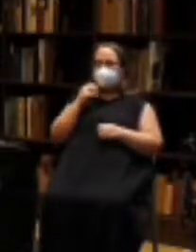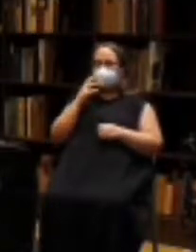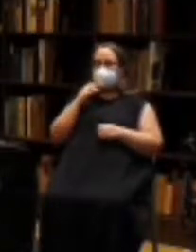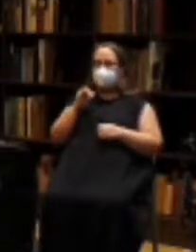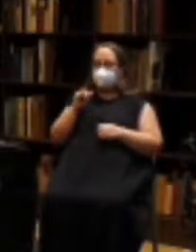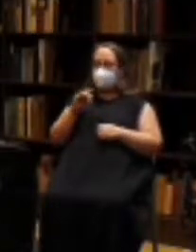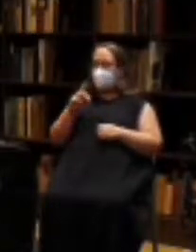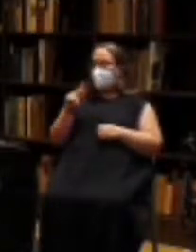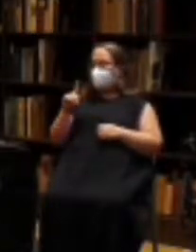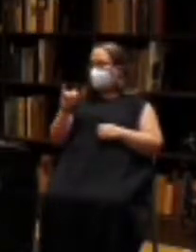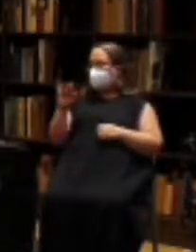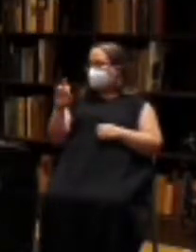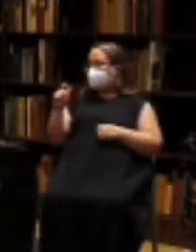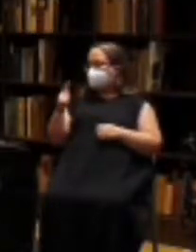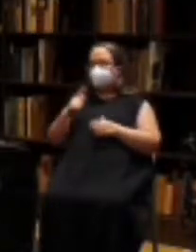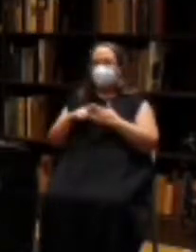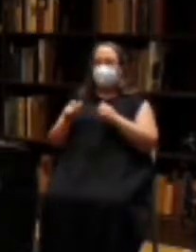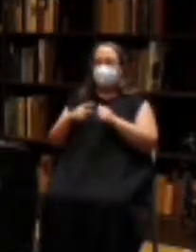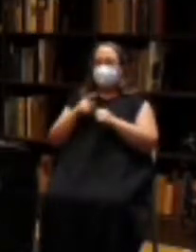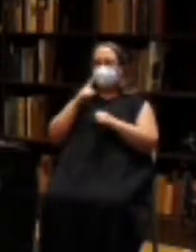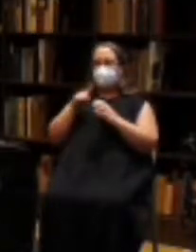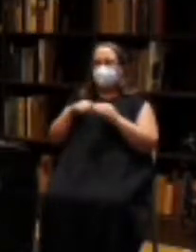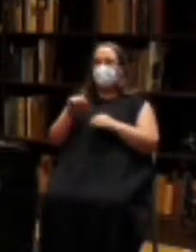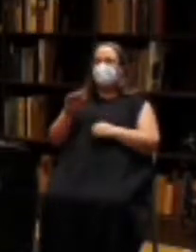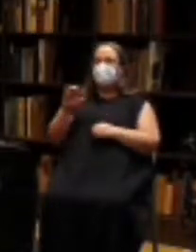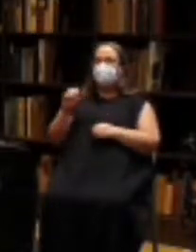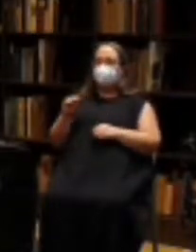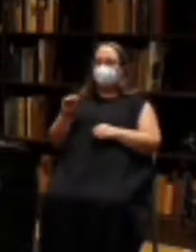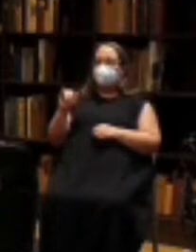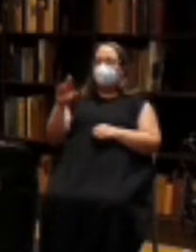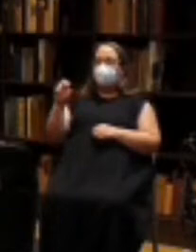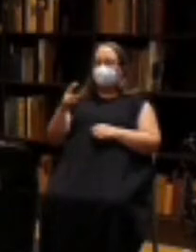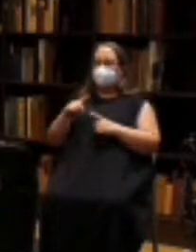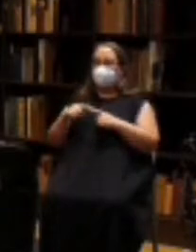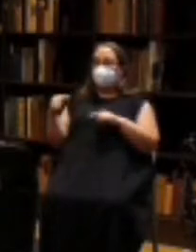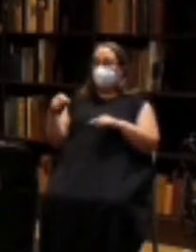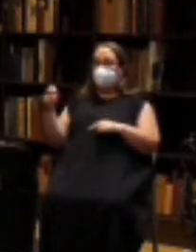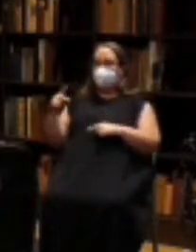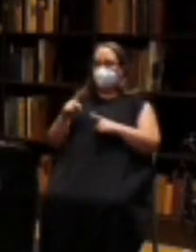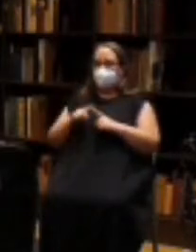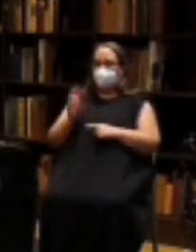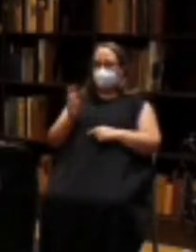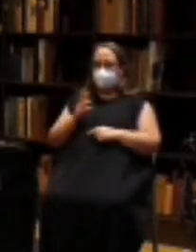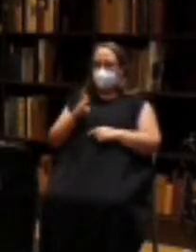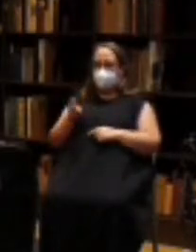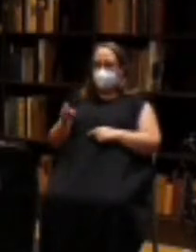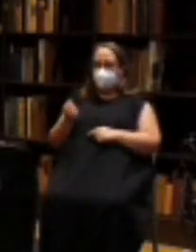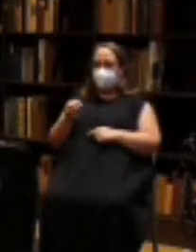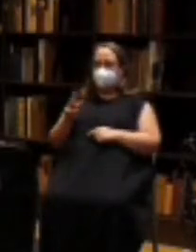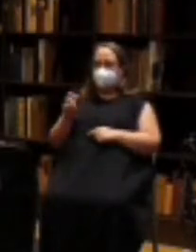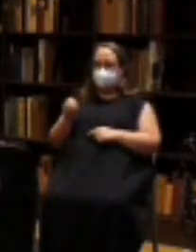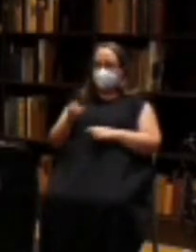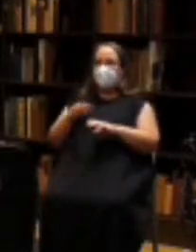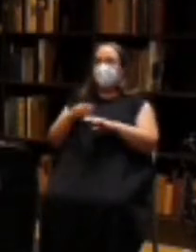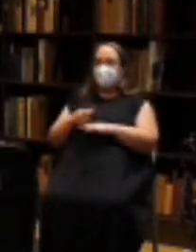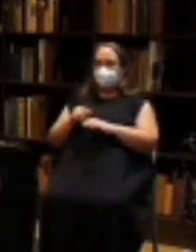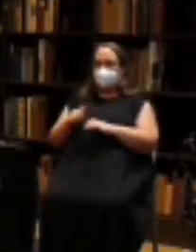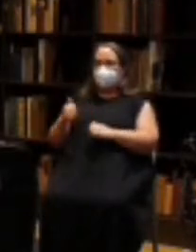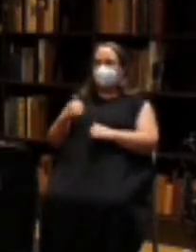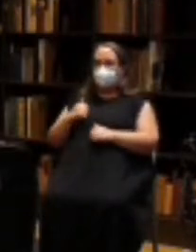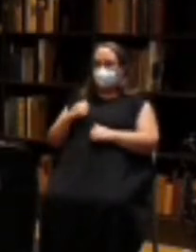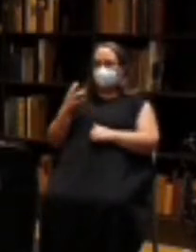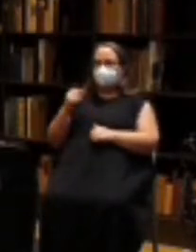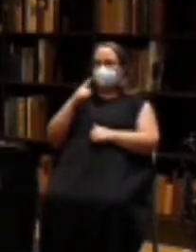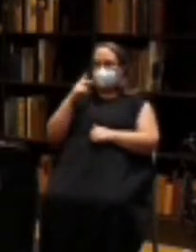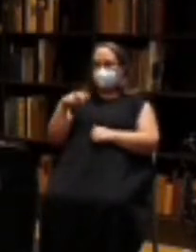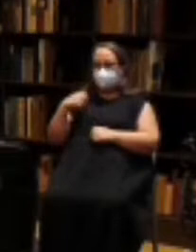blockbusting. What comes to my mind immediately is Sam Cornish, when he comes back to West Baltimore in 1960, after he's in the Army and he's gone